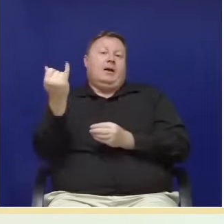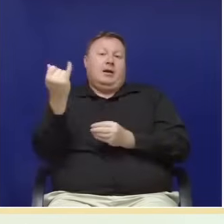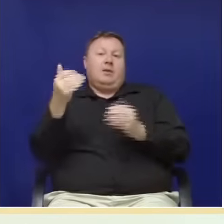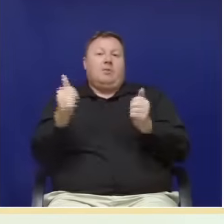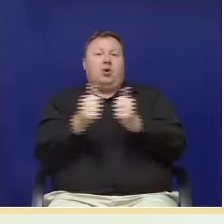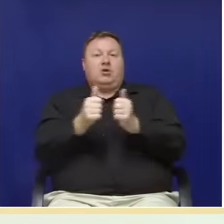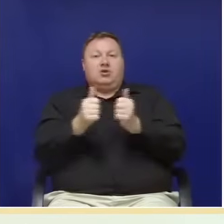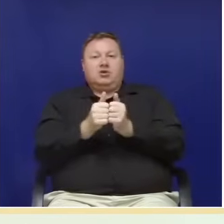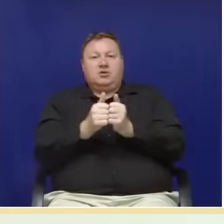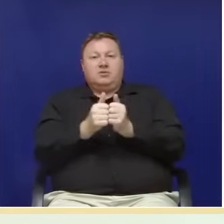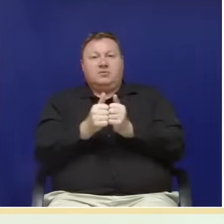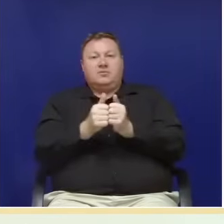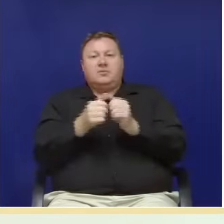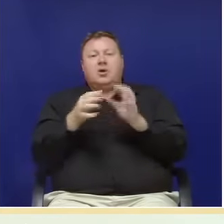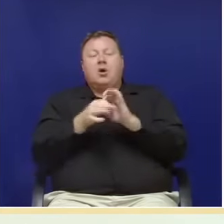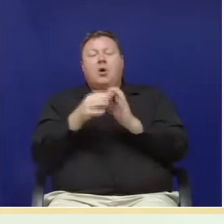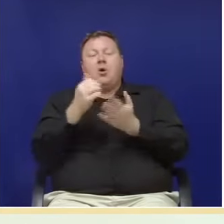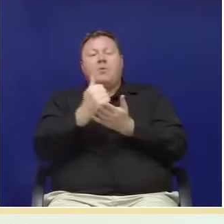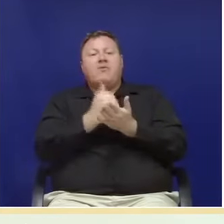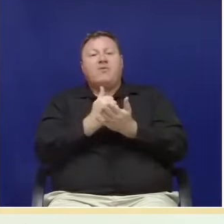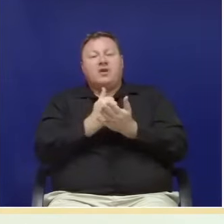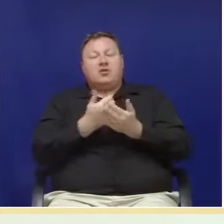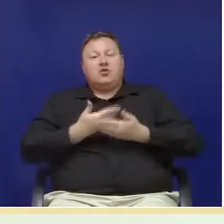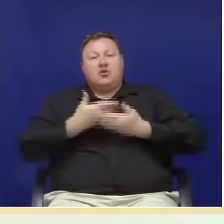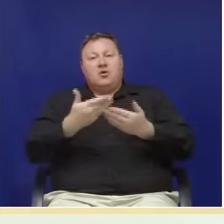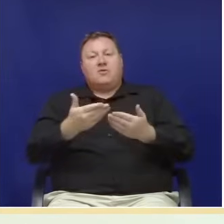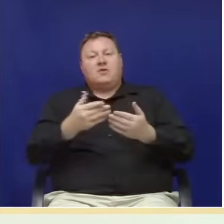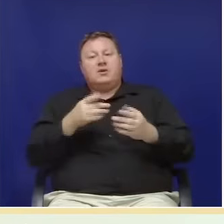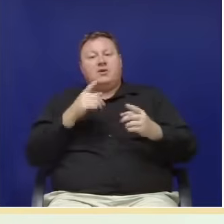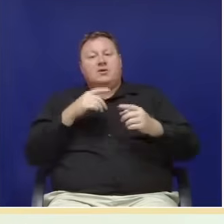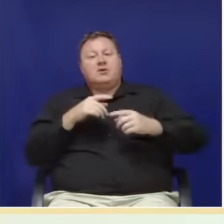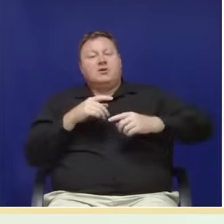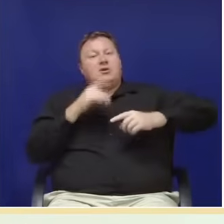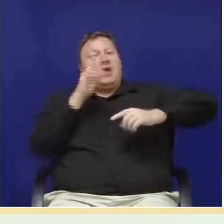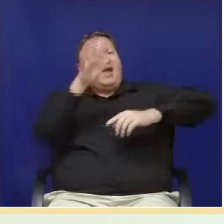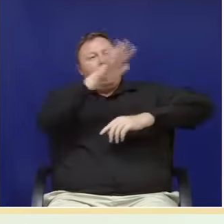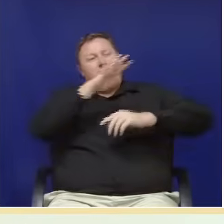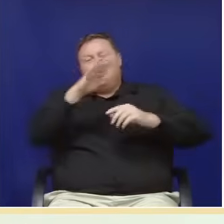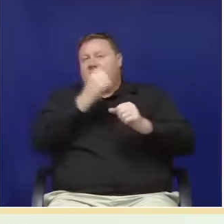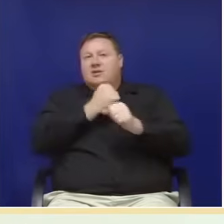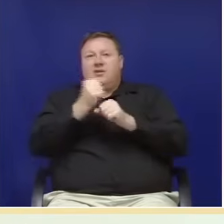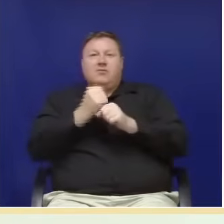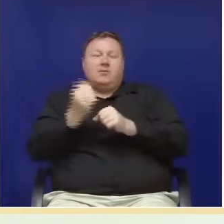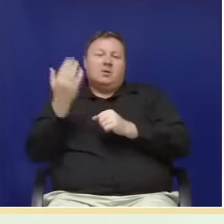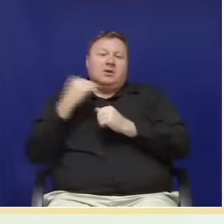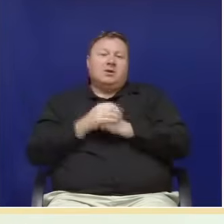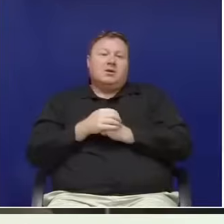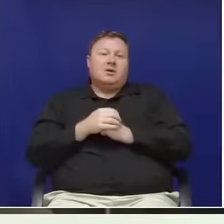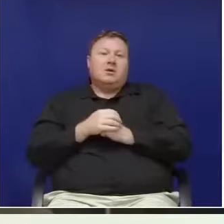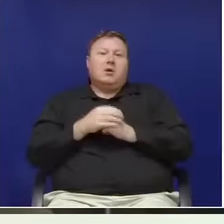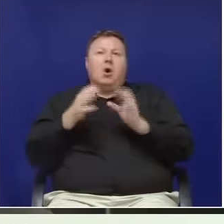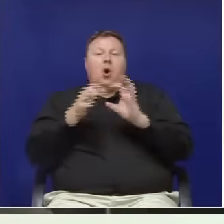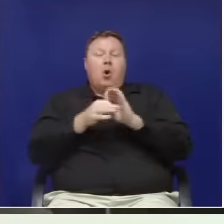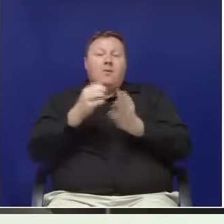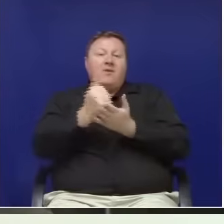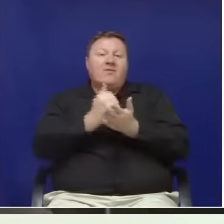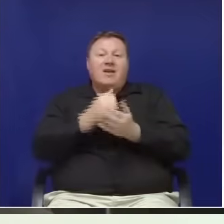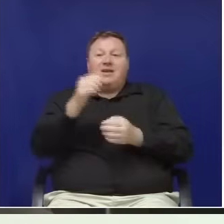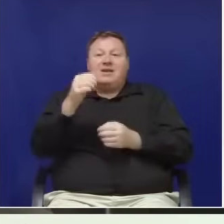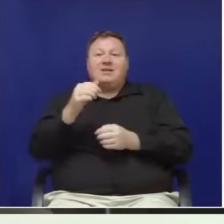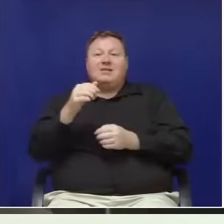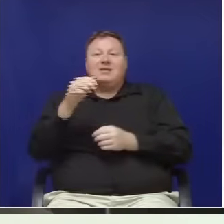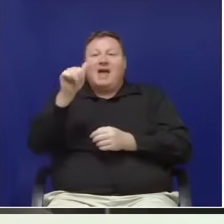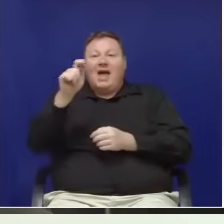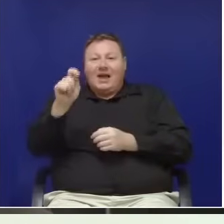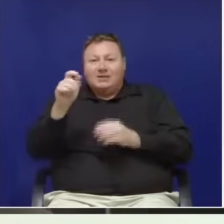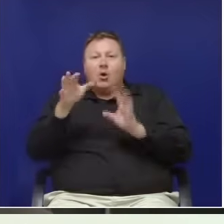is to bring Home Affairs services to areas it's never been before. We call this Home Affairs at Home. As a